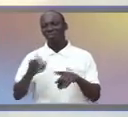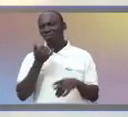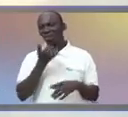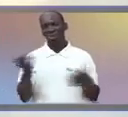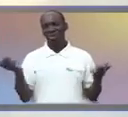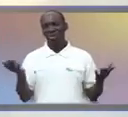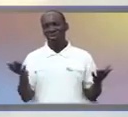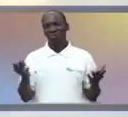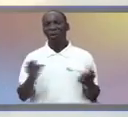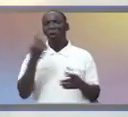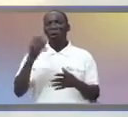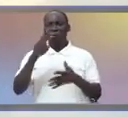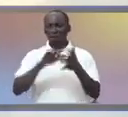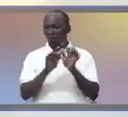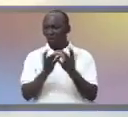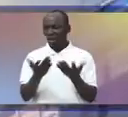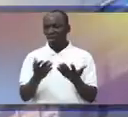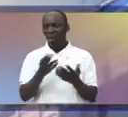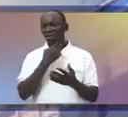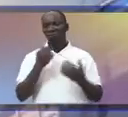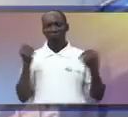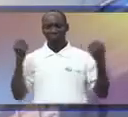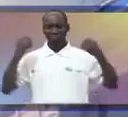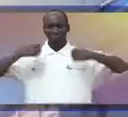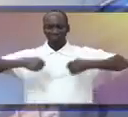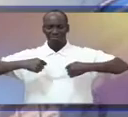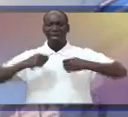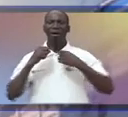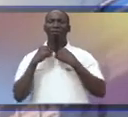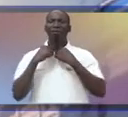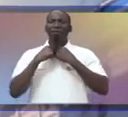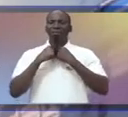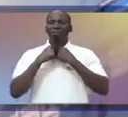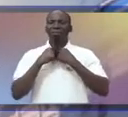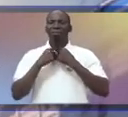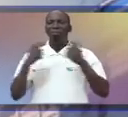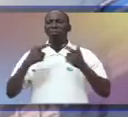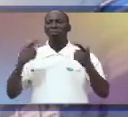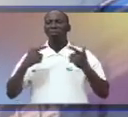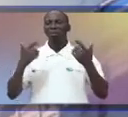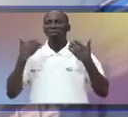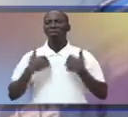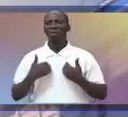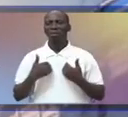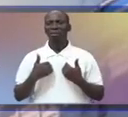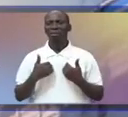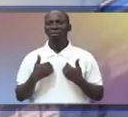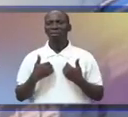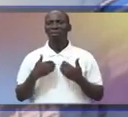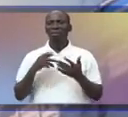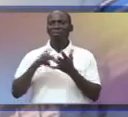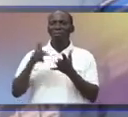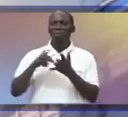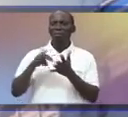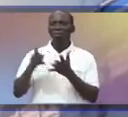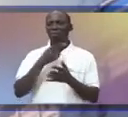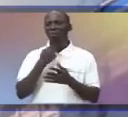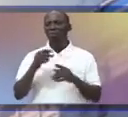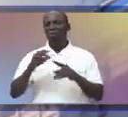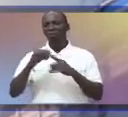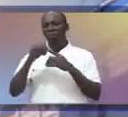gun omo bokale kakola omo chentade kama mtia won ka ye tete mission house won mako